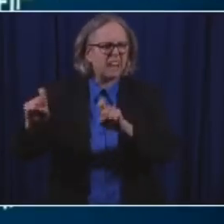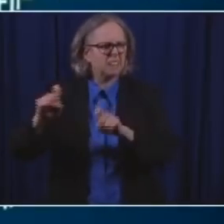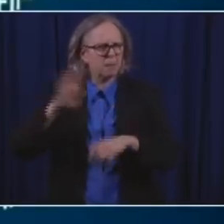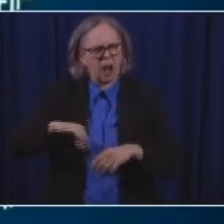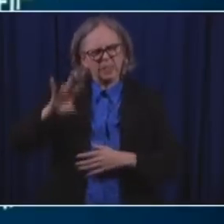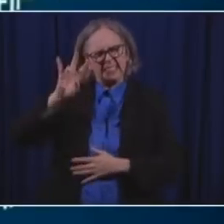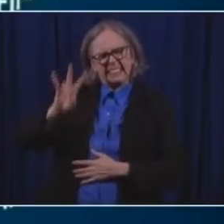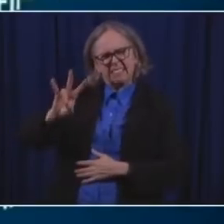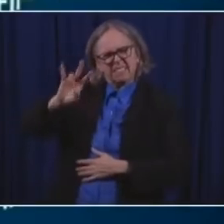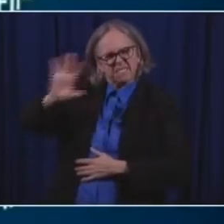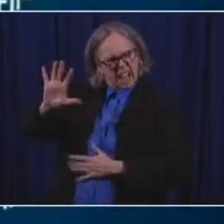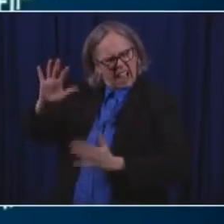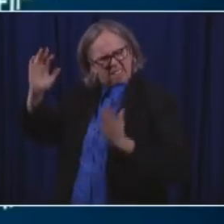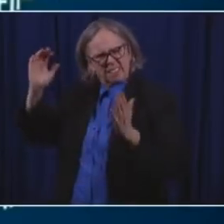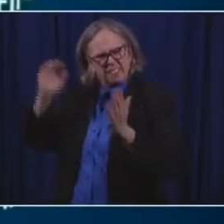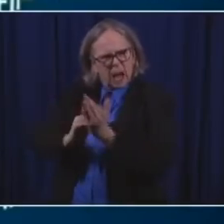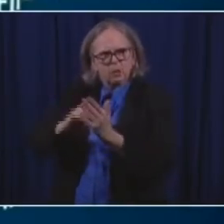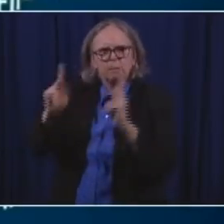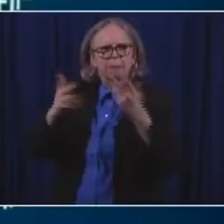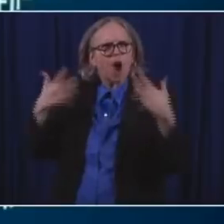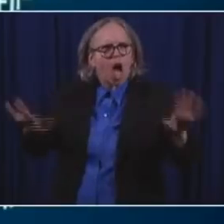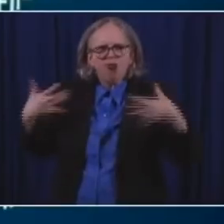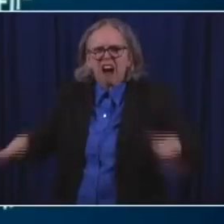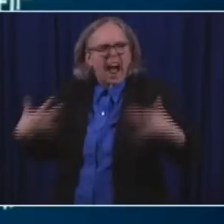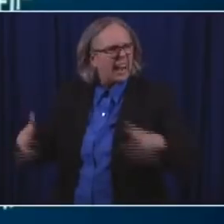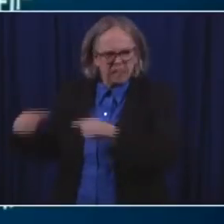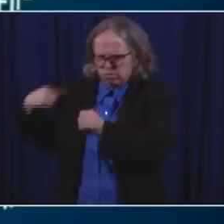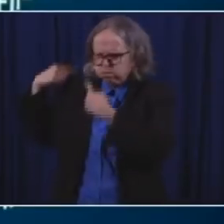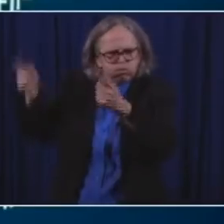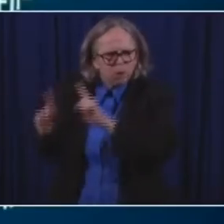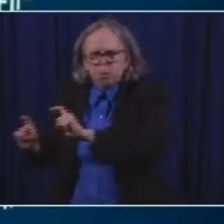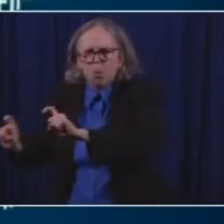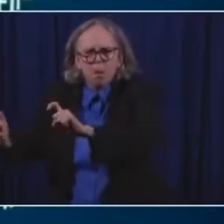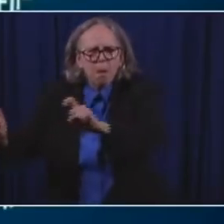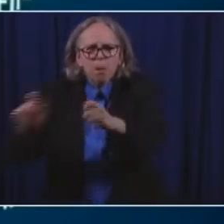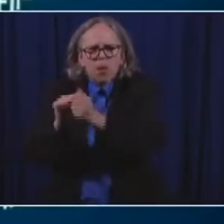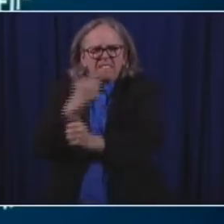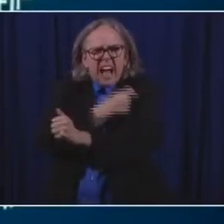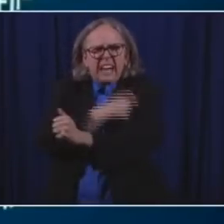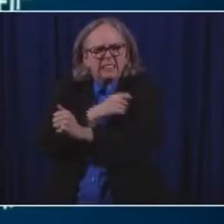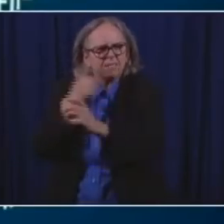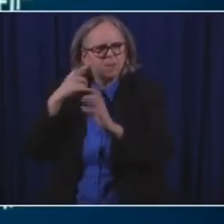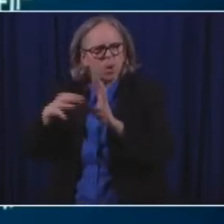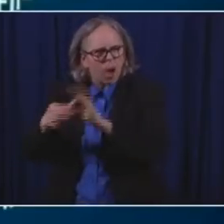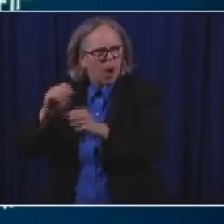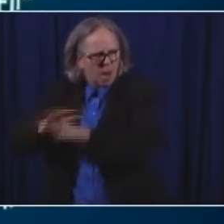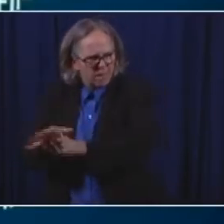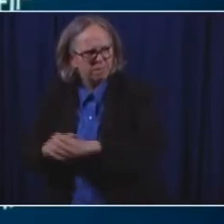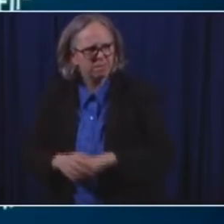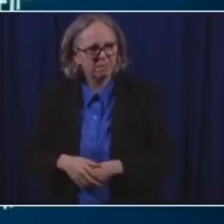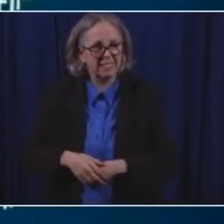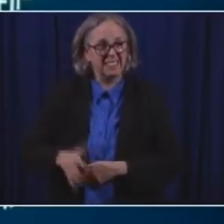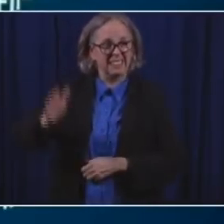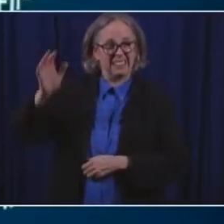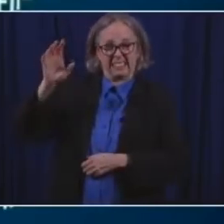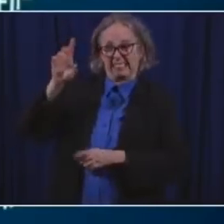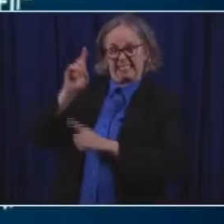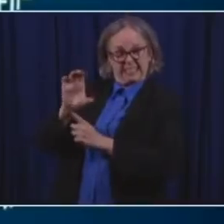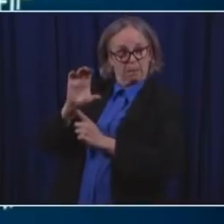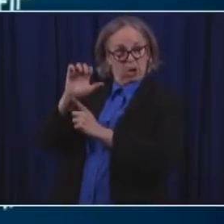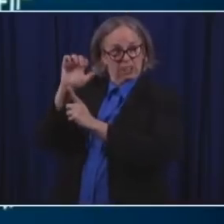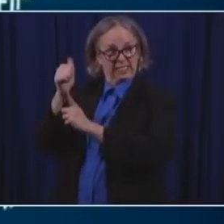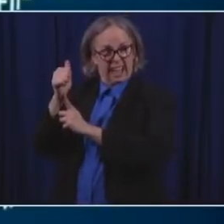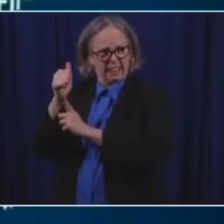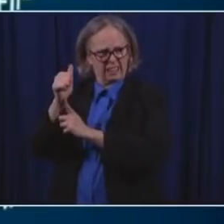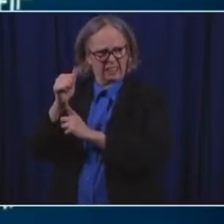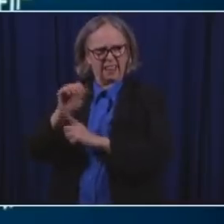diverse populations. On December 10th, Pfizer will have their data reviewed at the FDA by